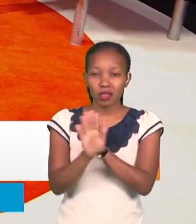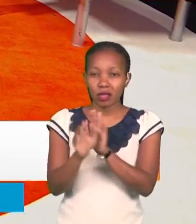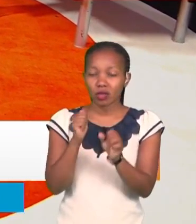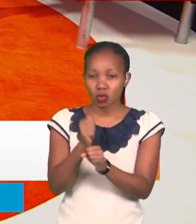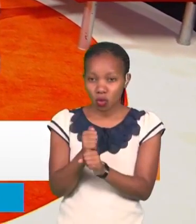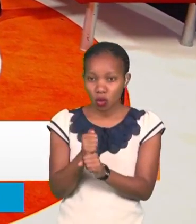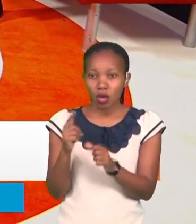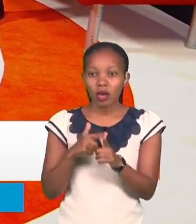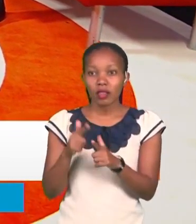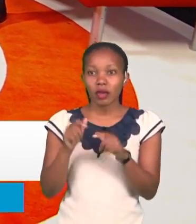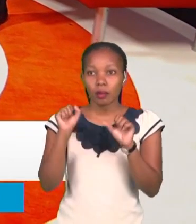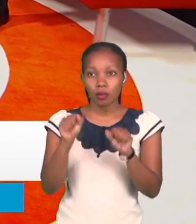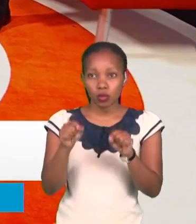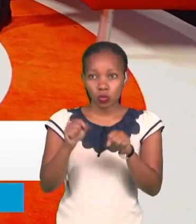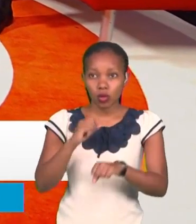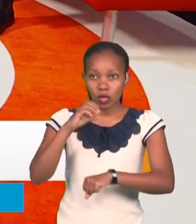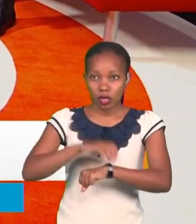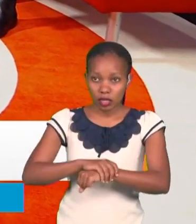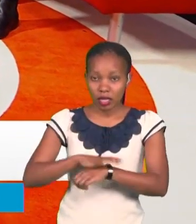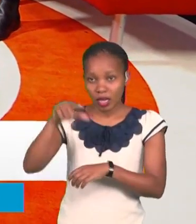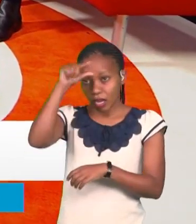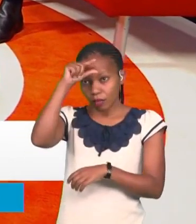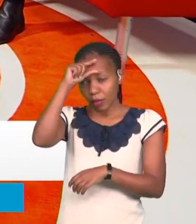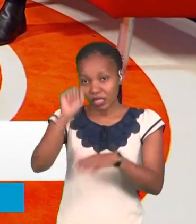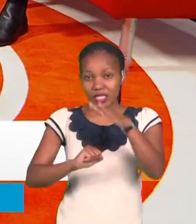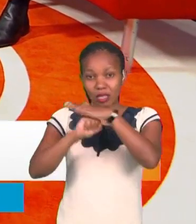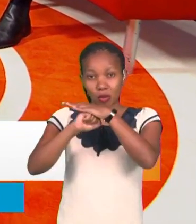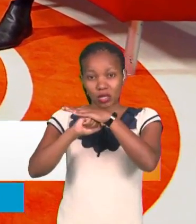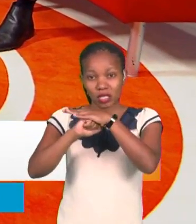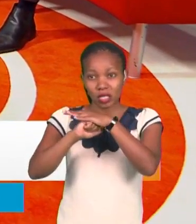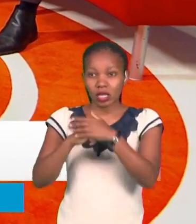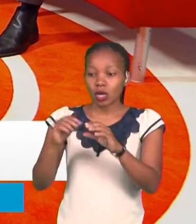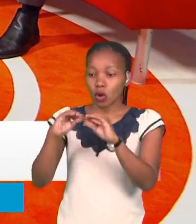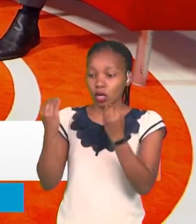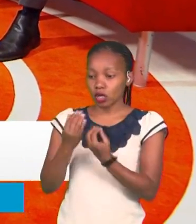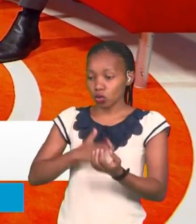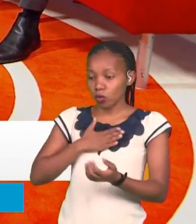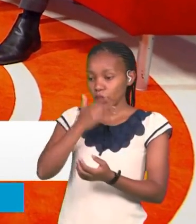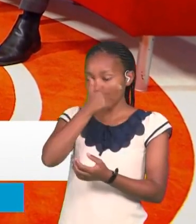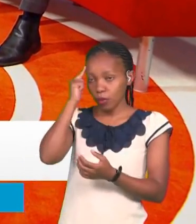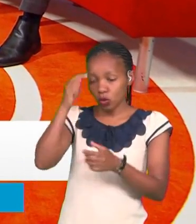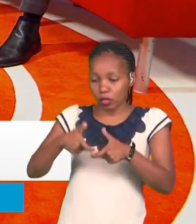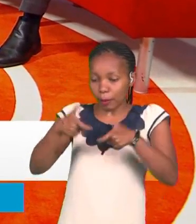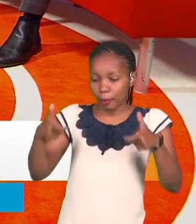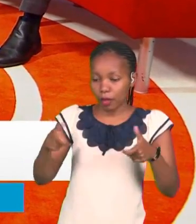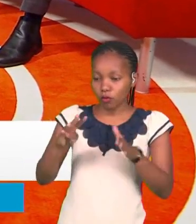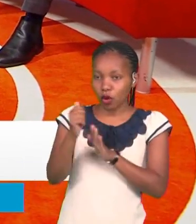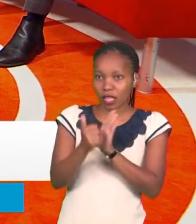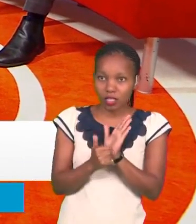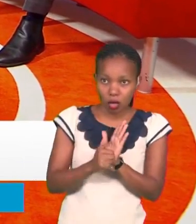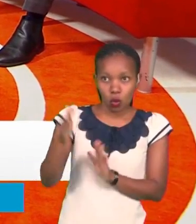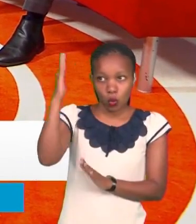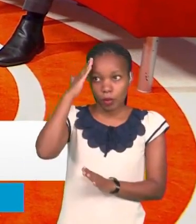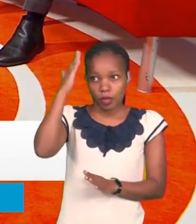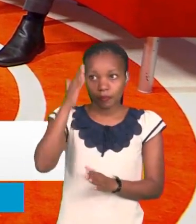get really government supporting us, because in return, the big 4 agenda will be realized. Okay.